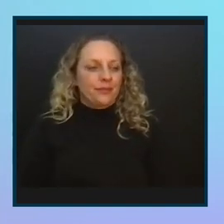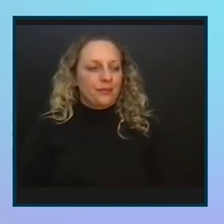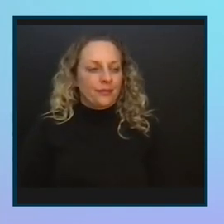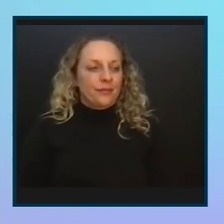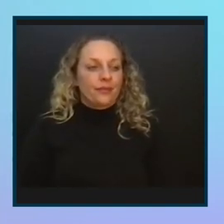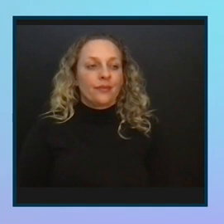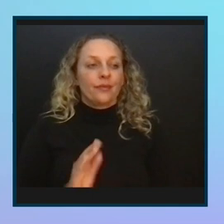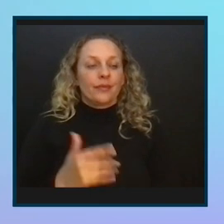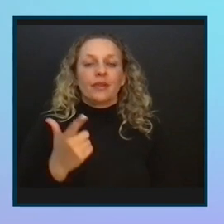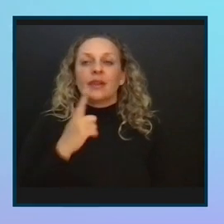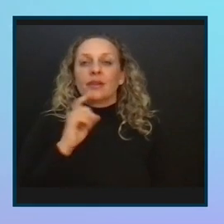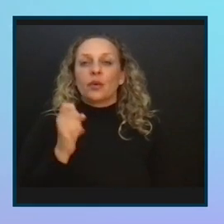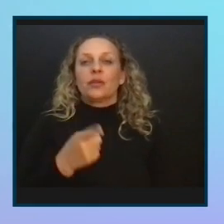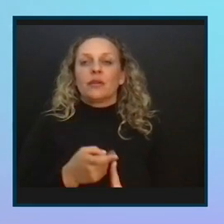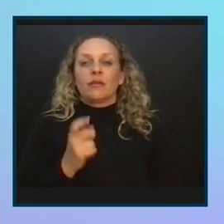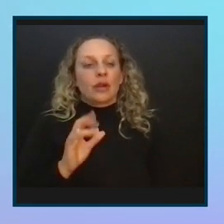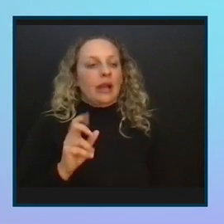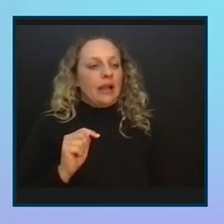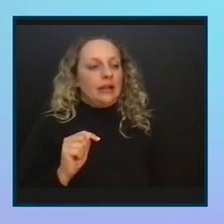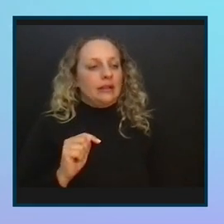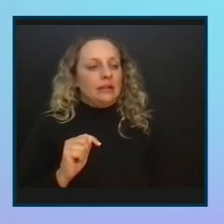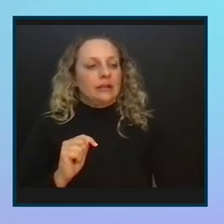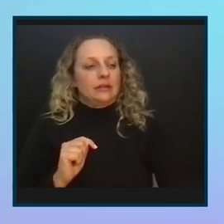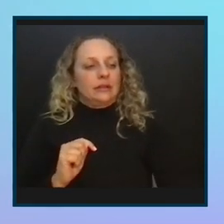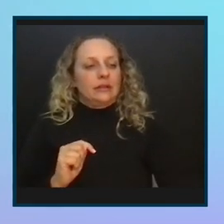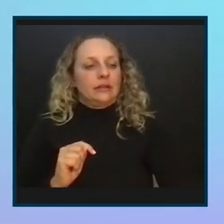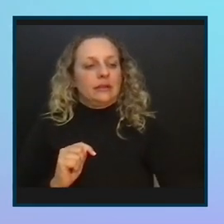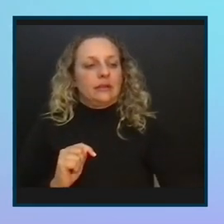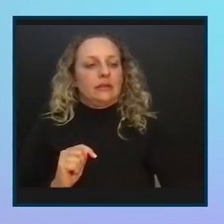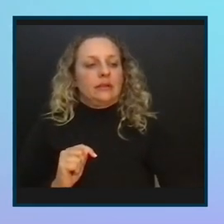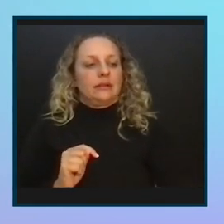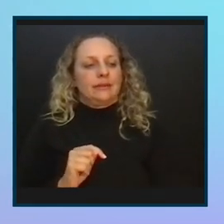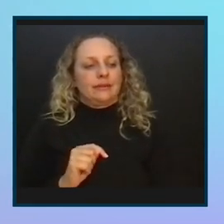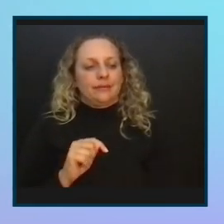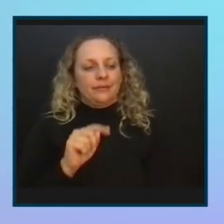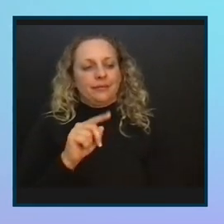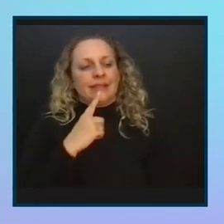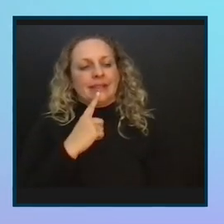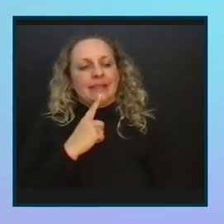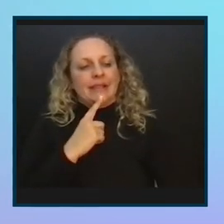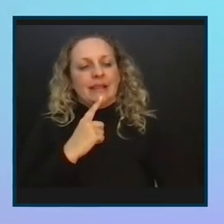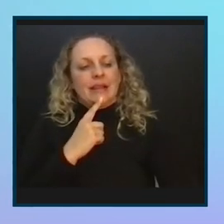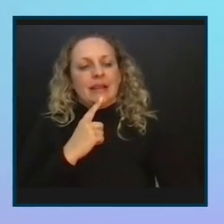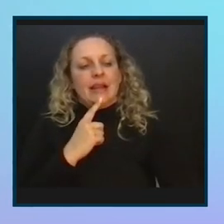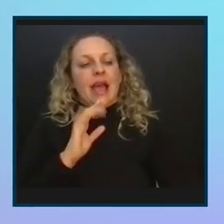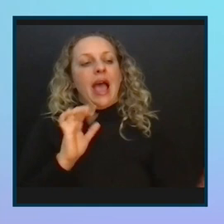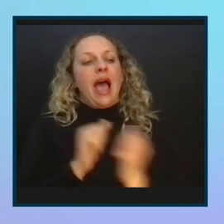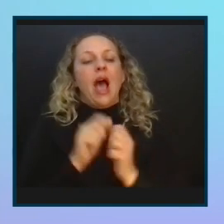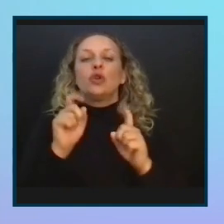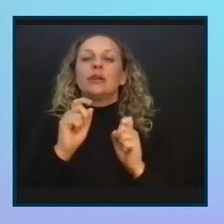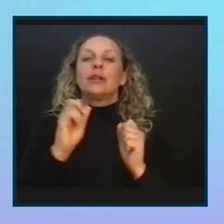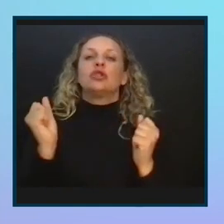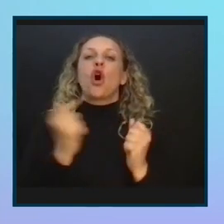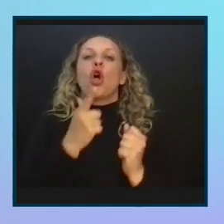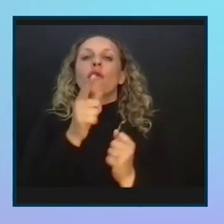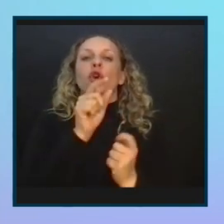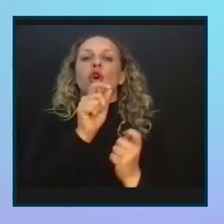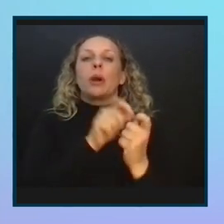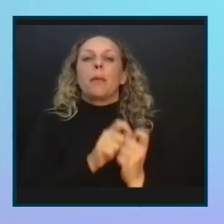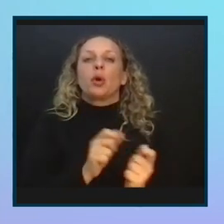Awesome. Next up is a question from Kent. They ask, please talk about how you test all of your components with